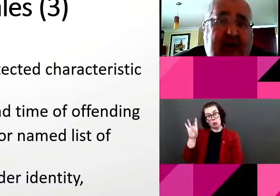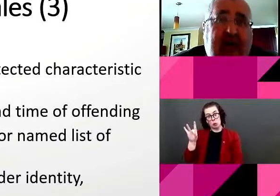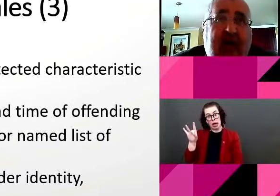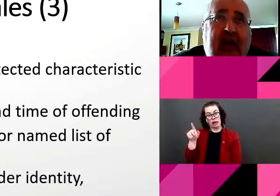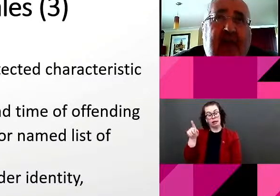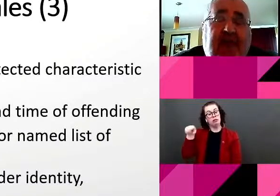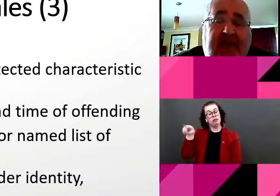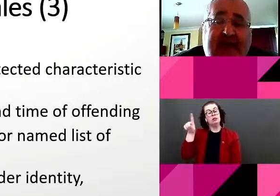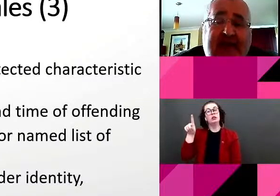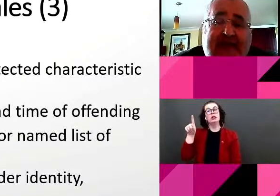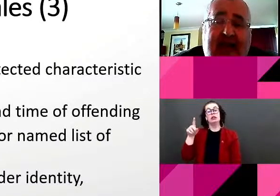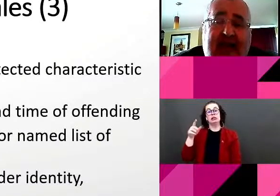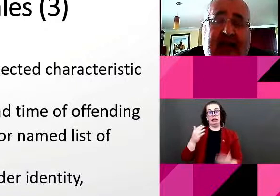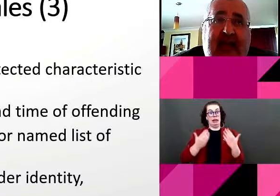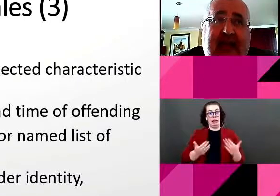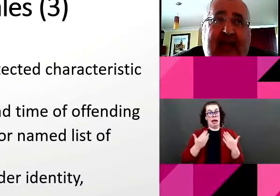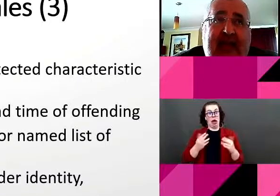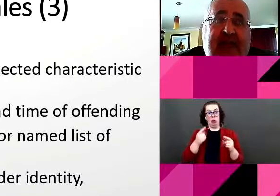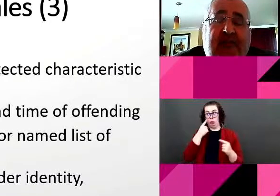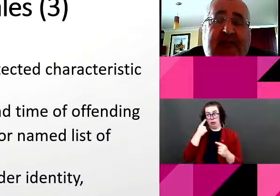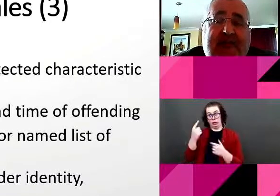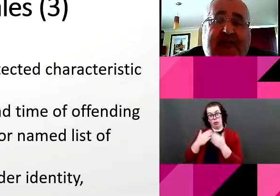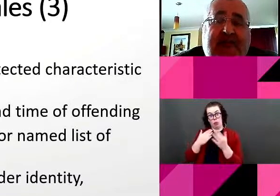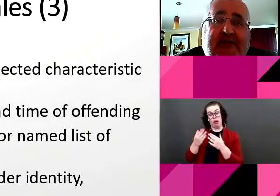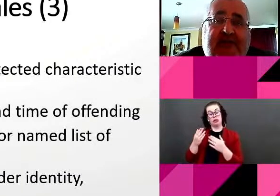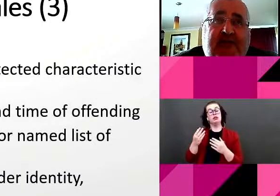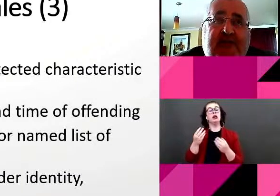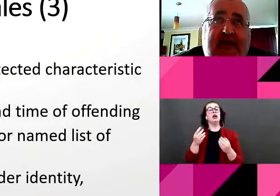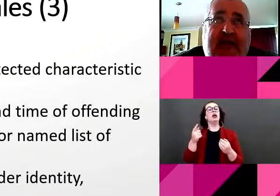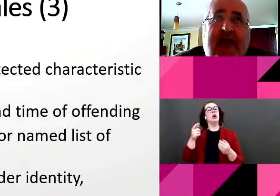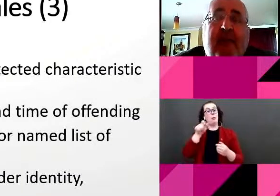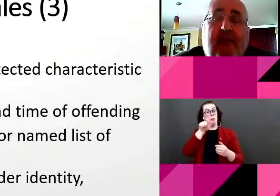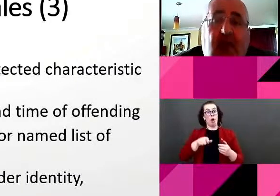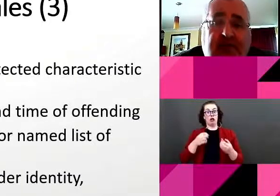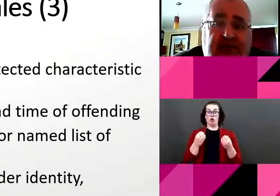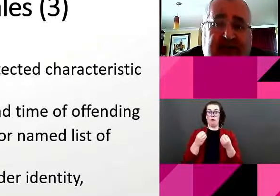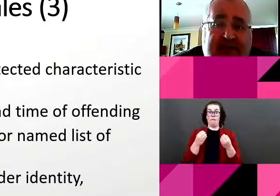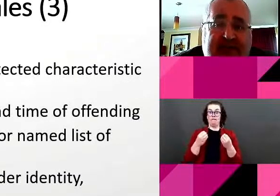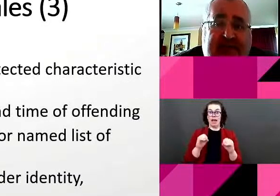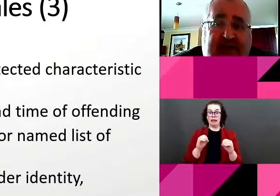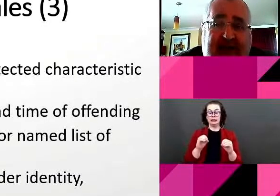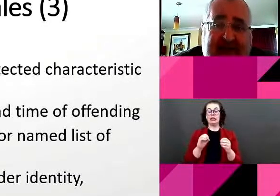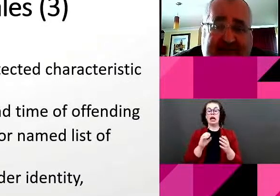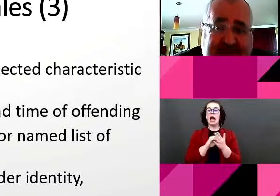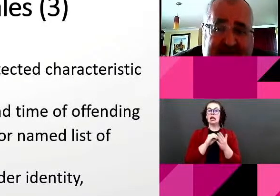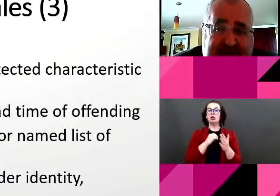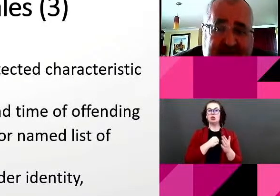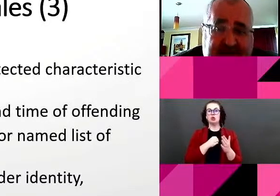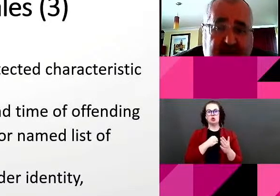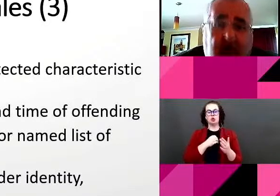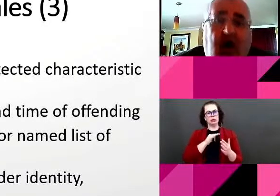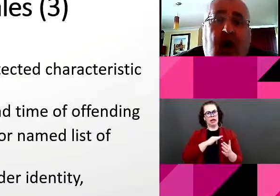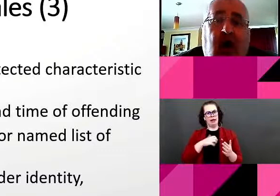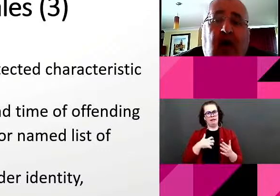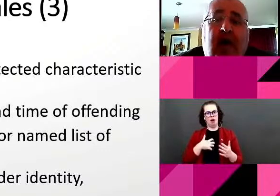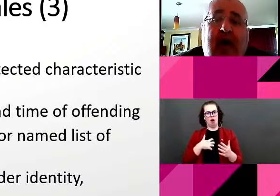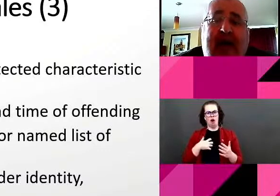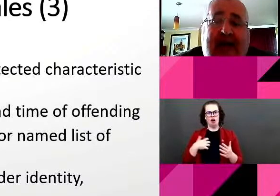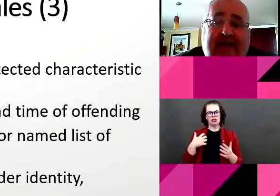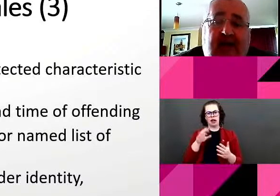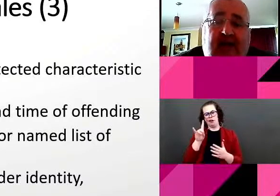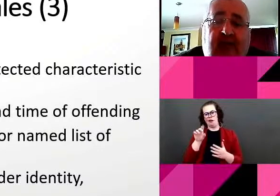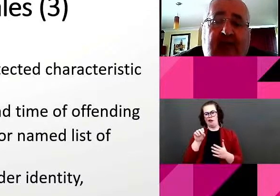that an offence either needs to be motivated by hostility,